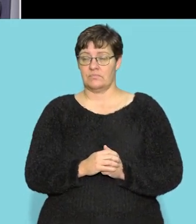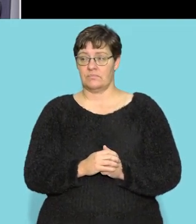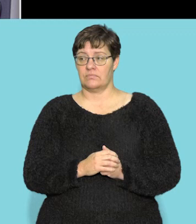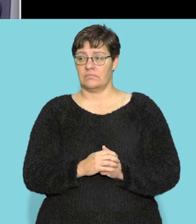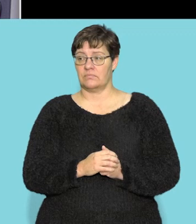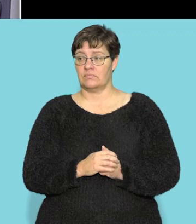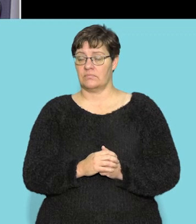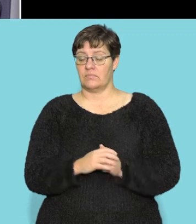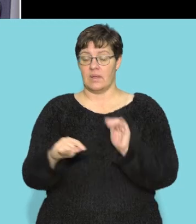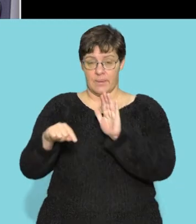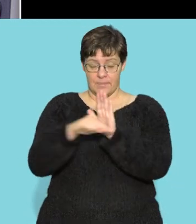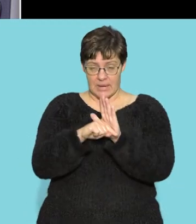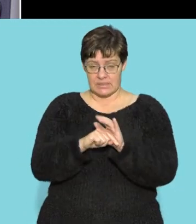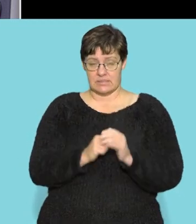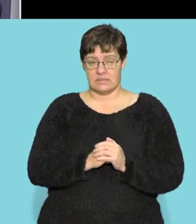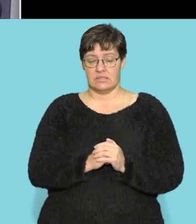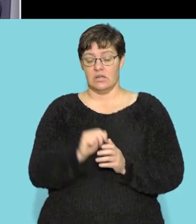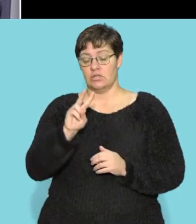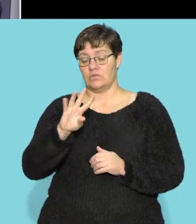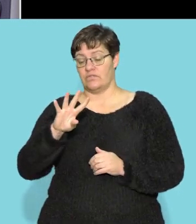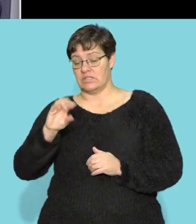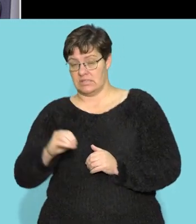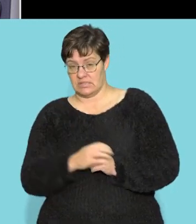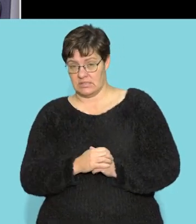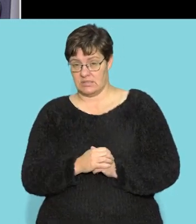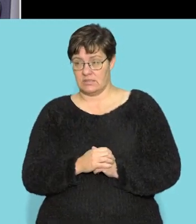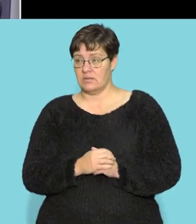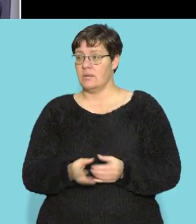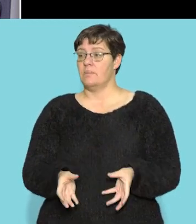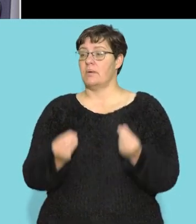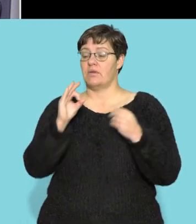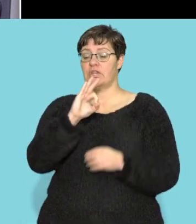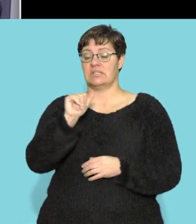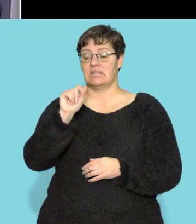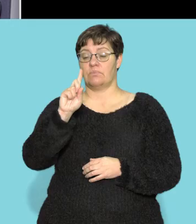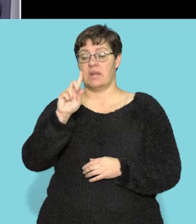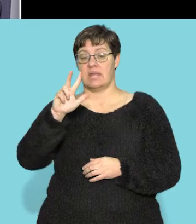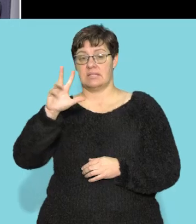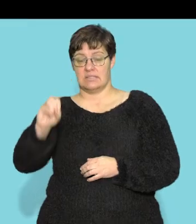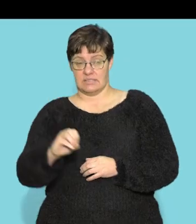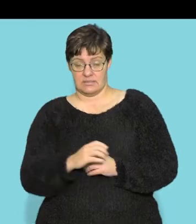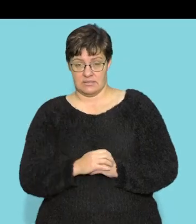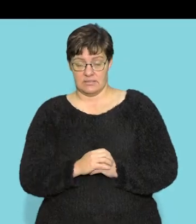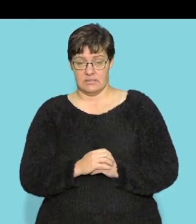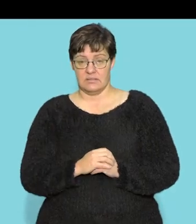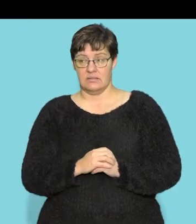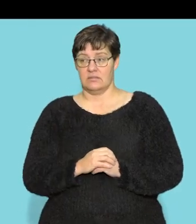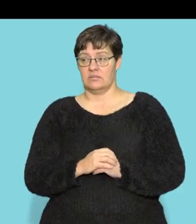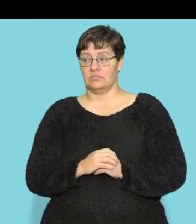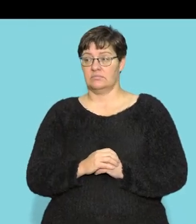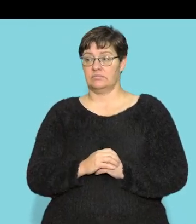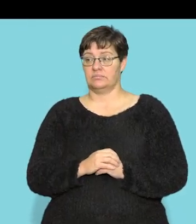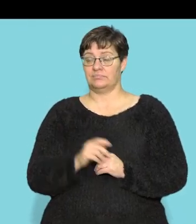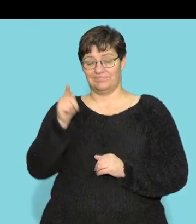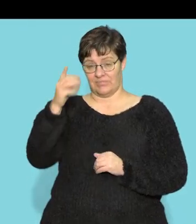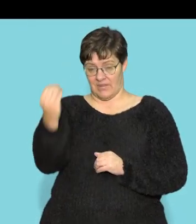36,420 minus the 240 gave you a figure of 36,180, which we have there. There's